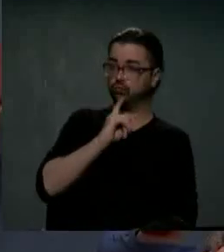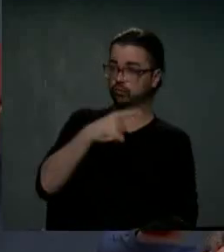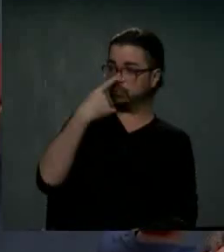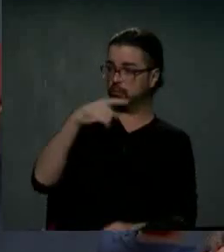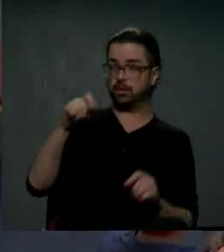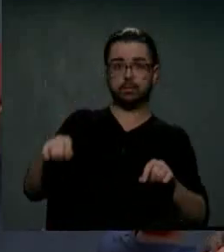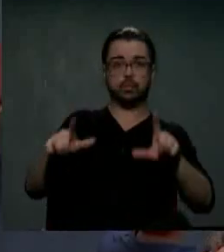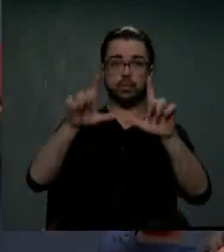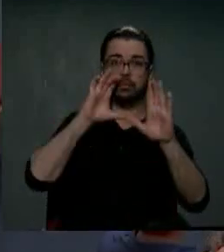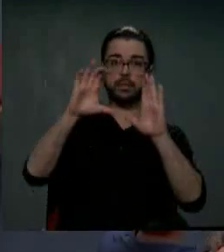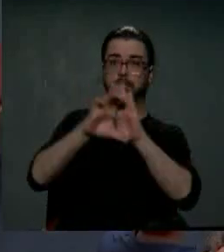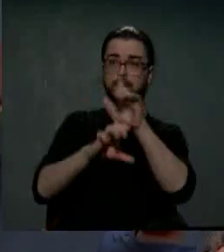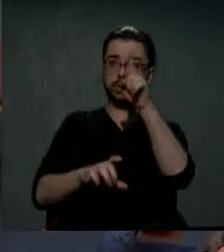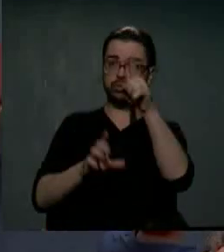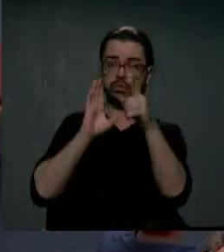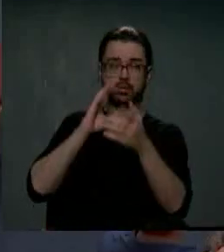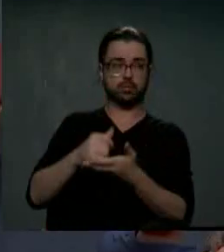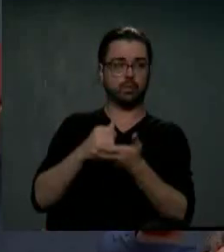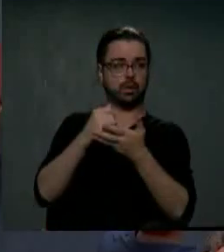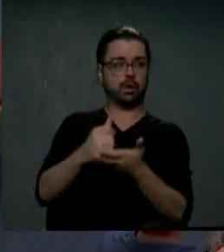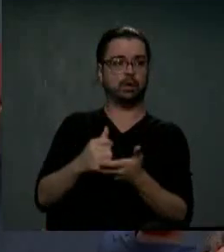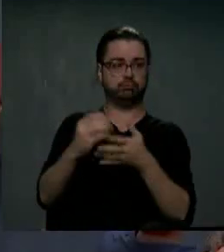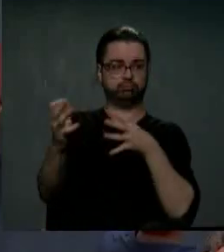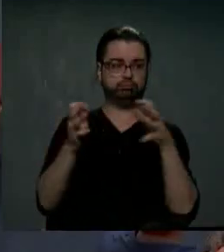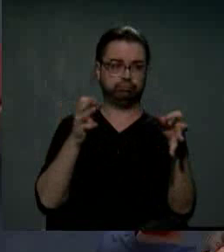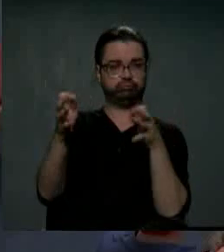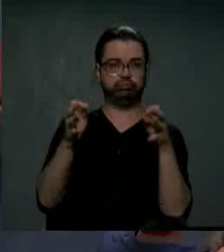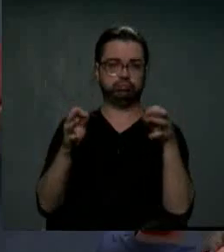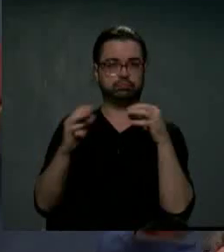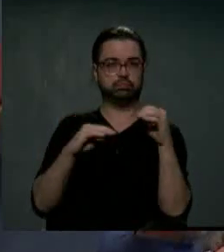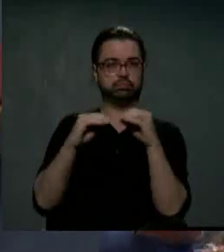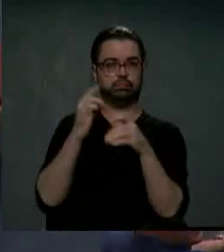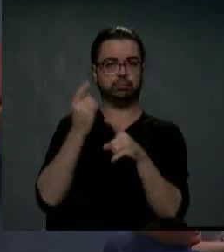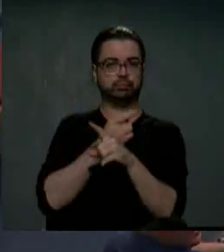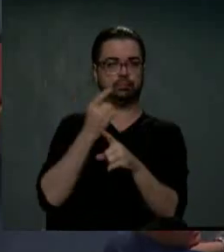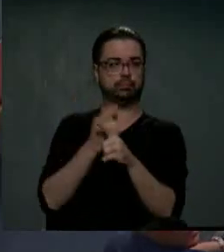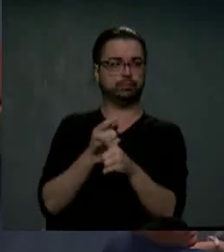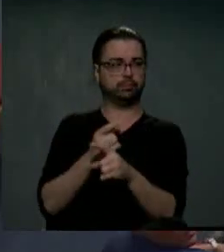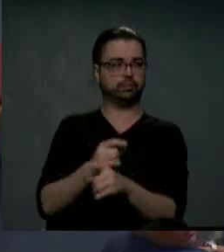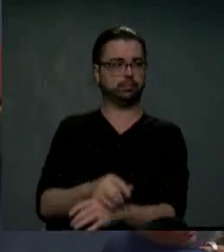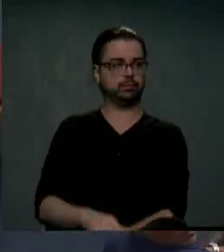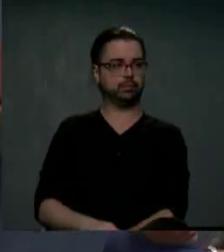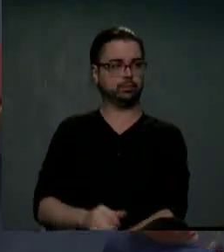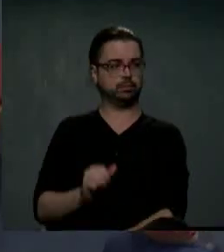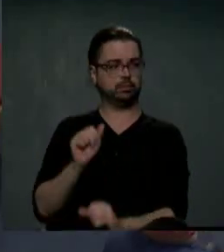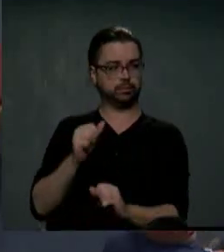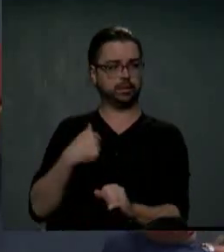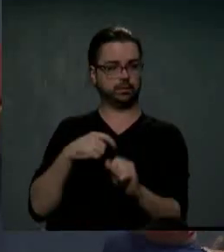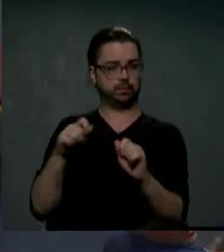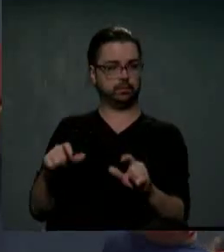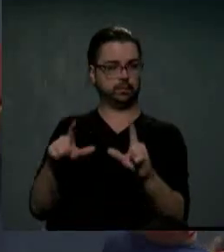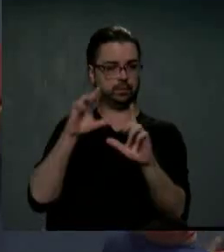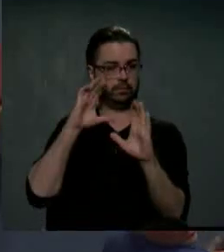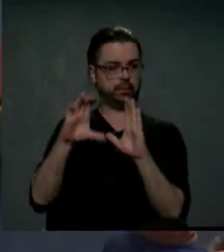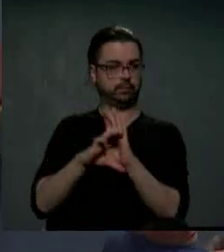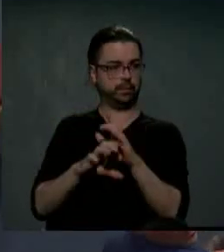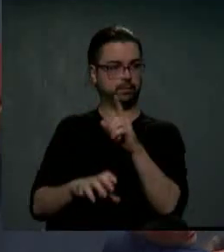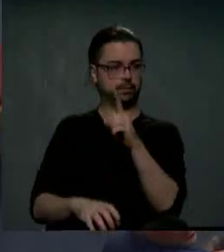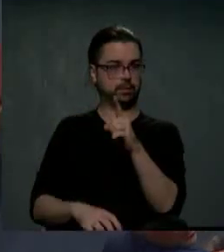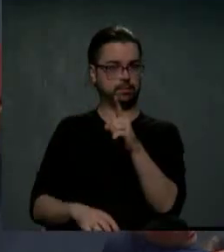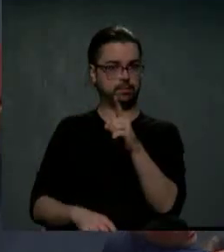pictures up, it'll kind of help to verbally, or can we get the pictures up?